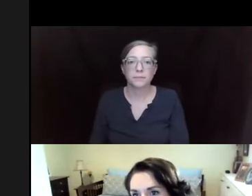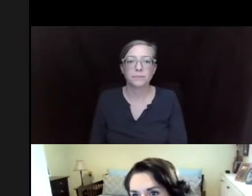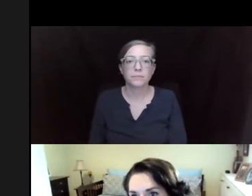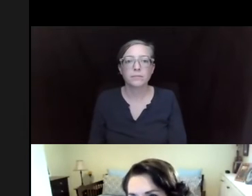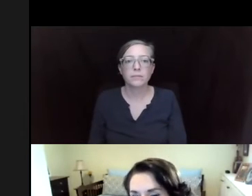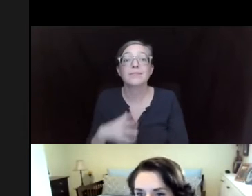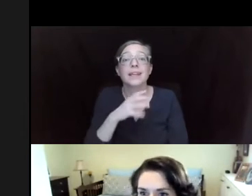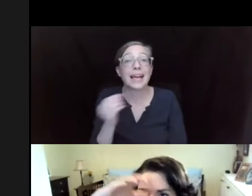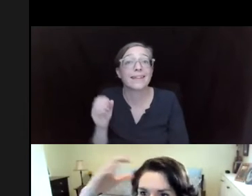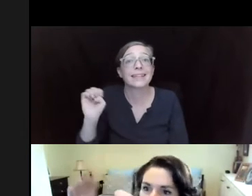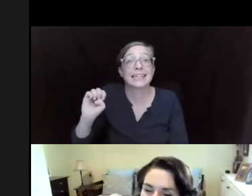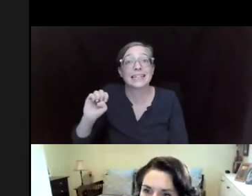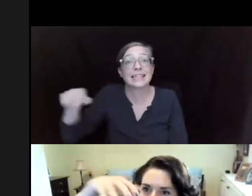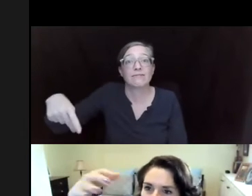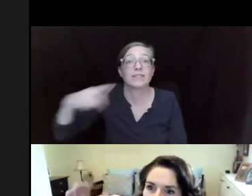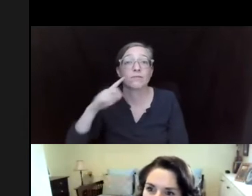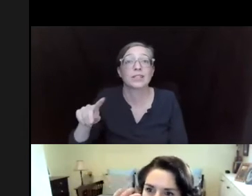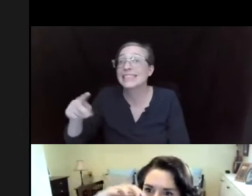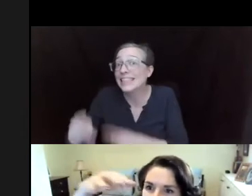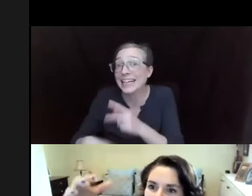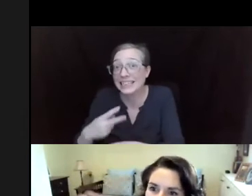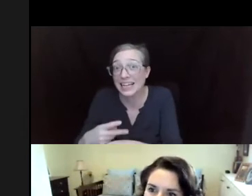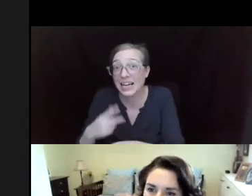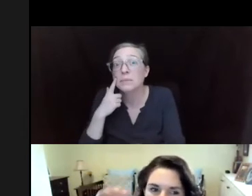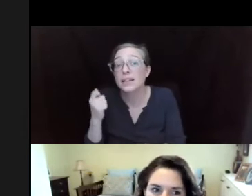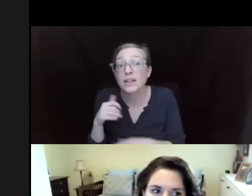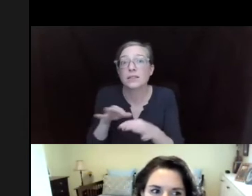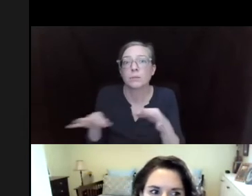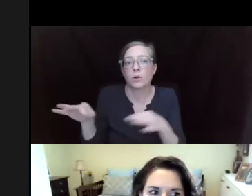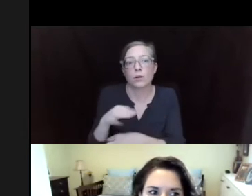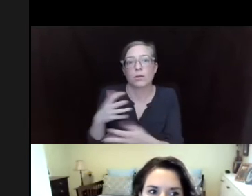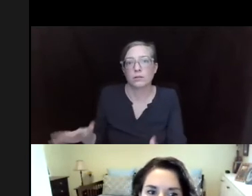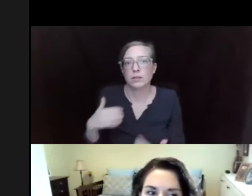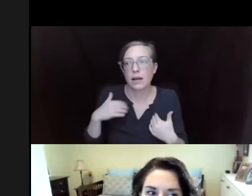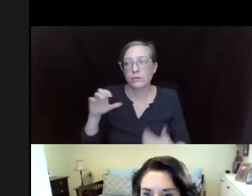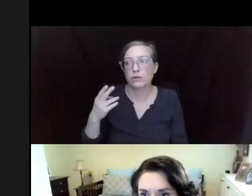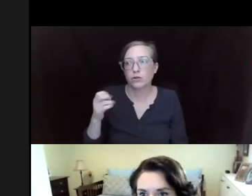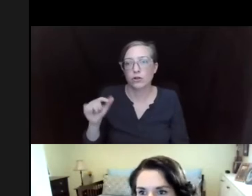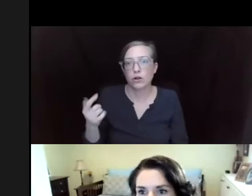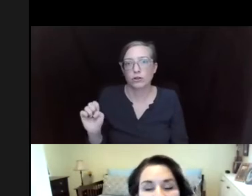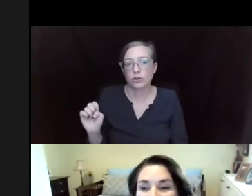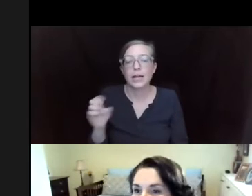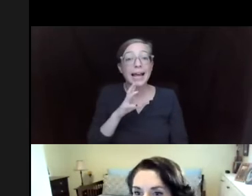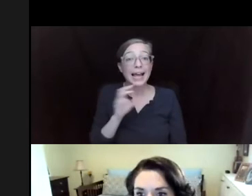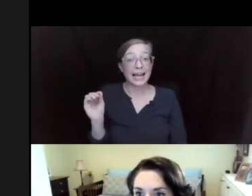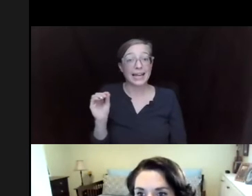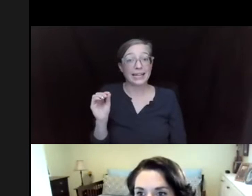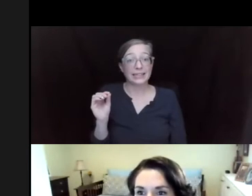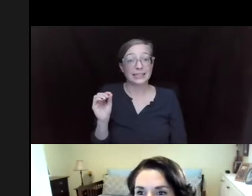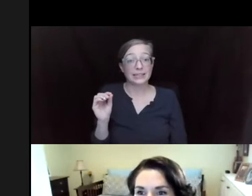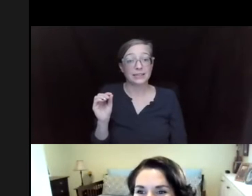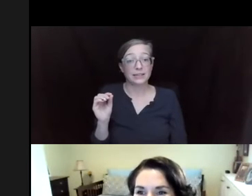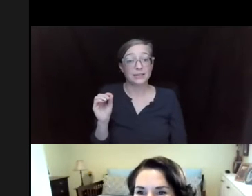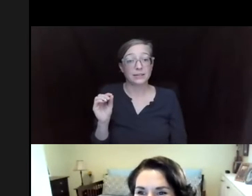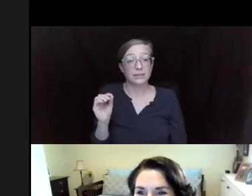because the particles have charge, therefore they're going to have the ions surrounding the particle, and electrosmotic flow. As you can see, I didn't